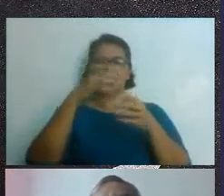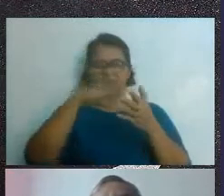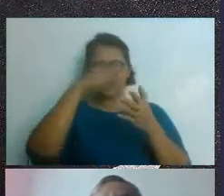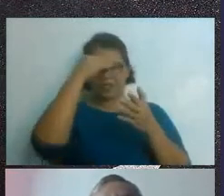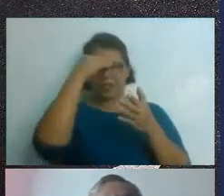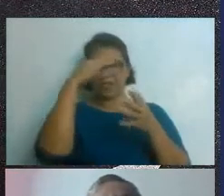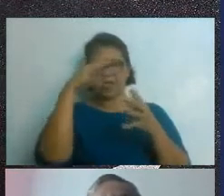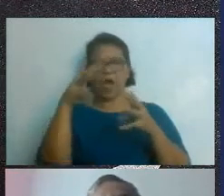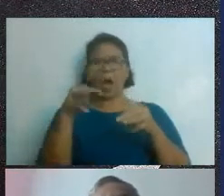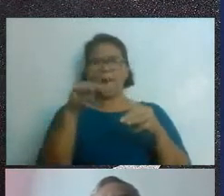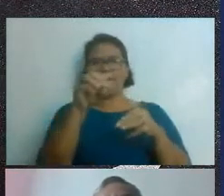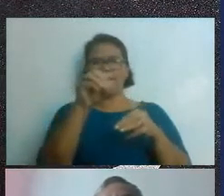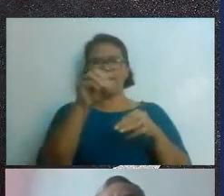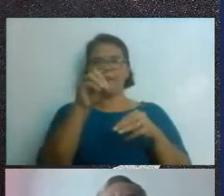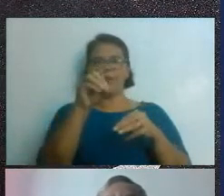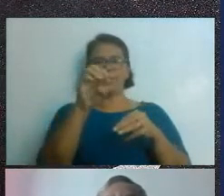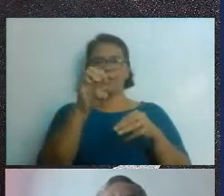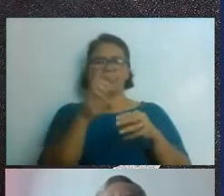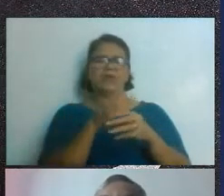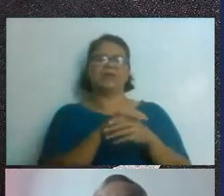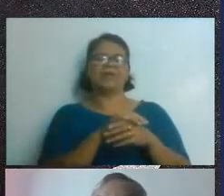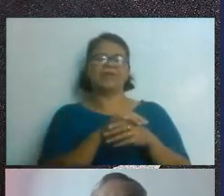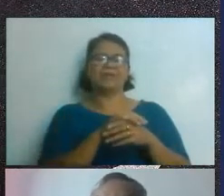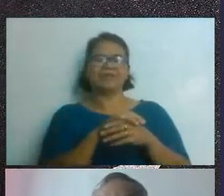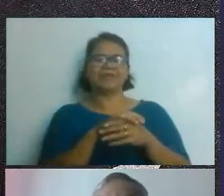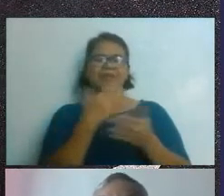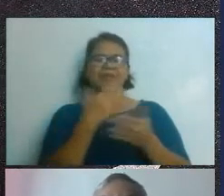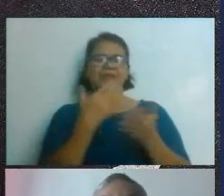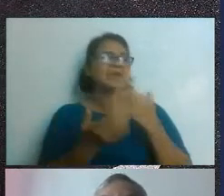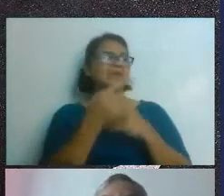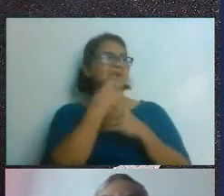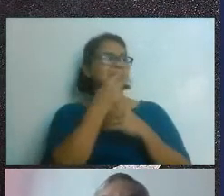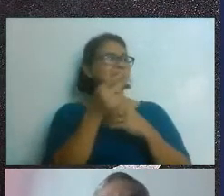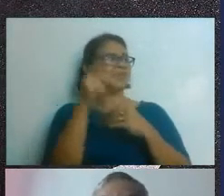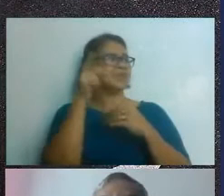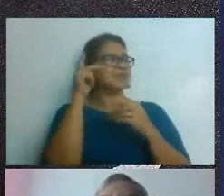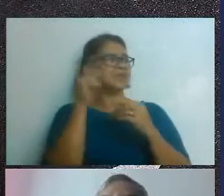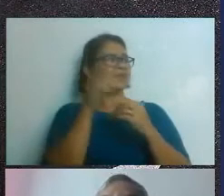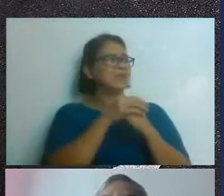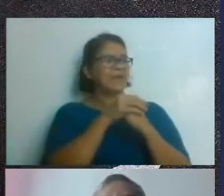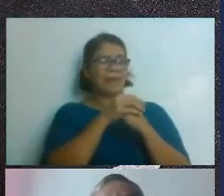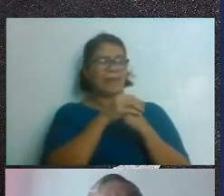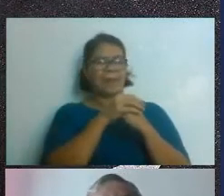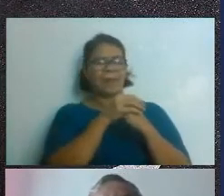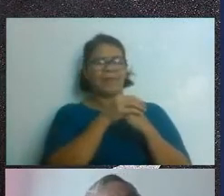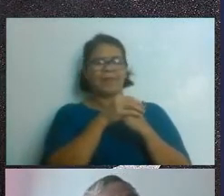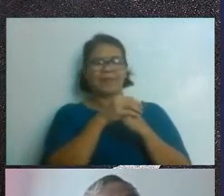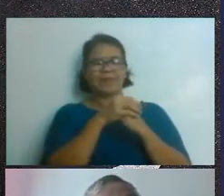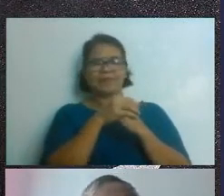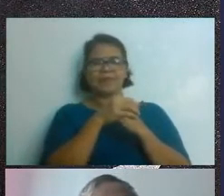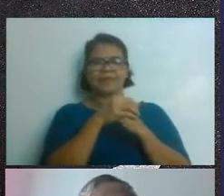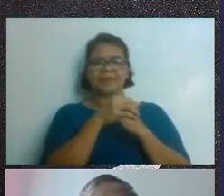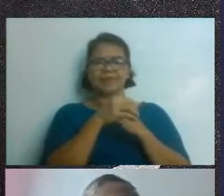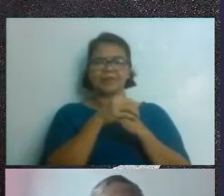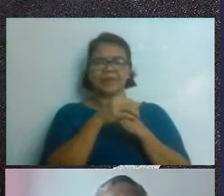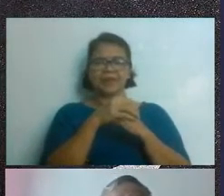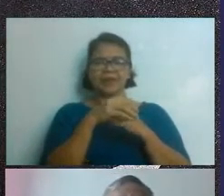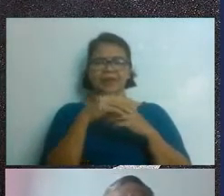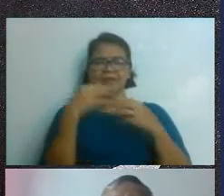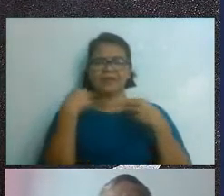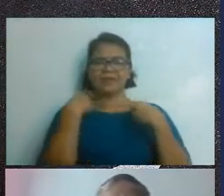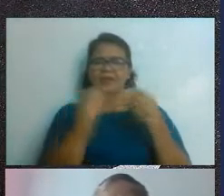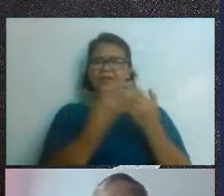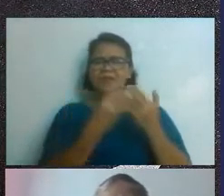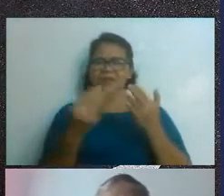sasabihin din ng mga principal na mayroon silang mga video materials or material, but we are also helping. We